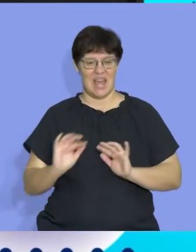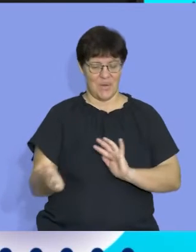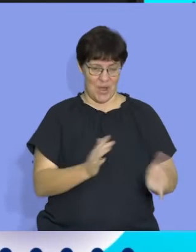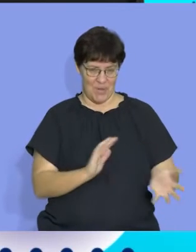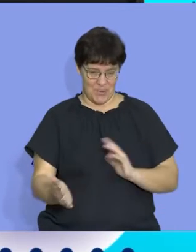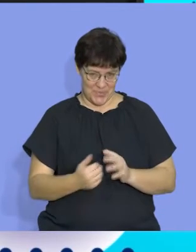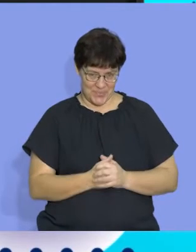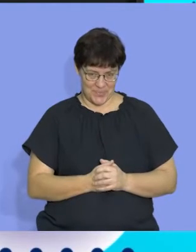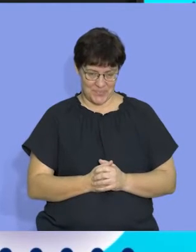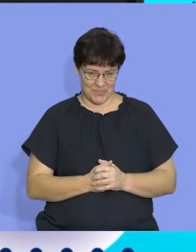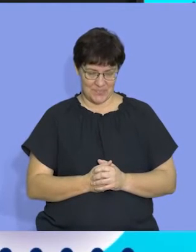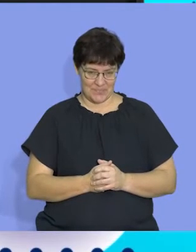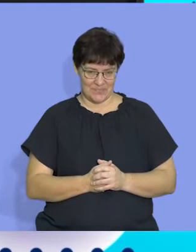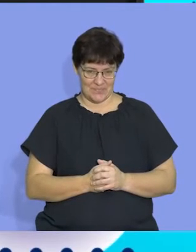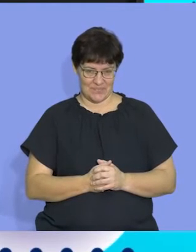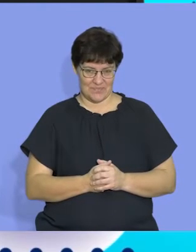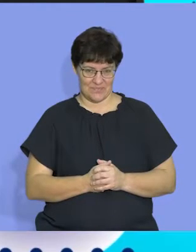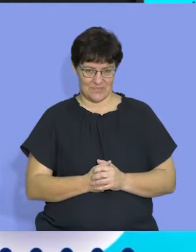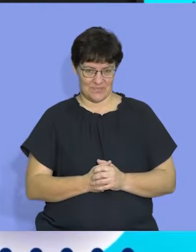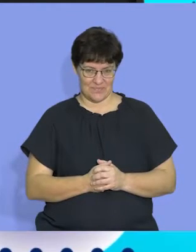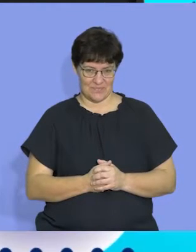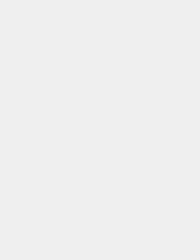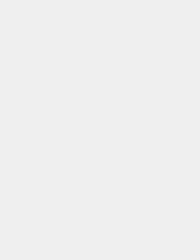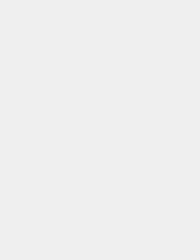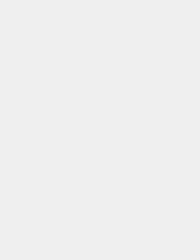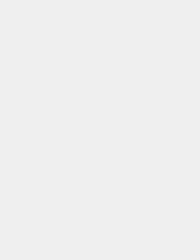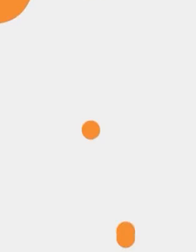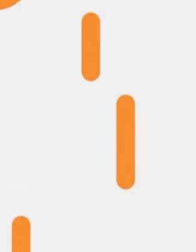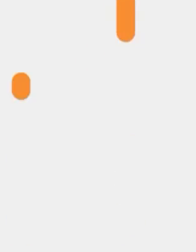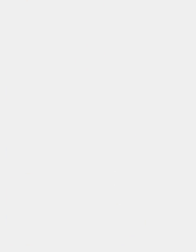revising acids and bases. Let's take a short breather for now.